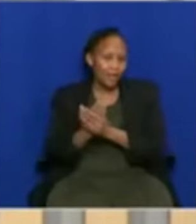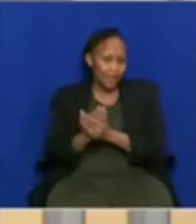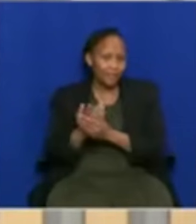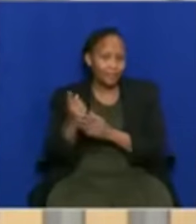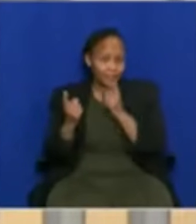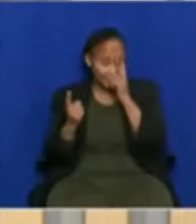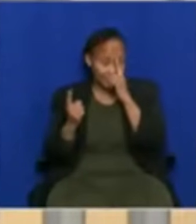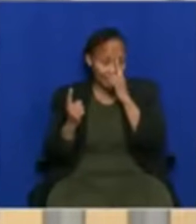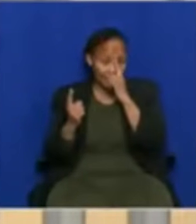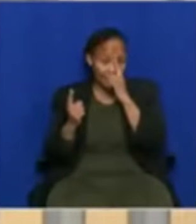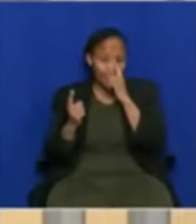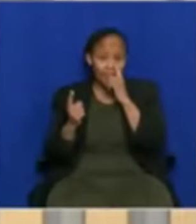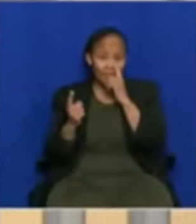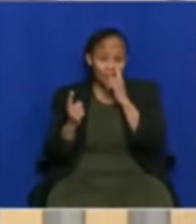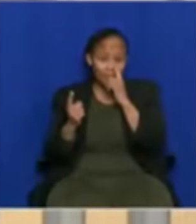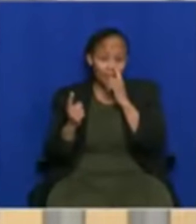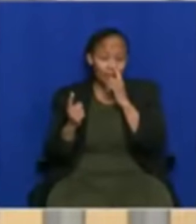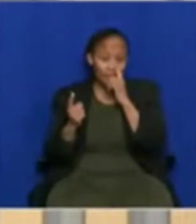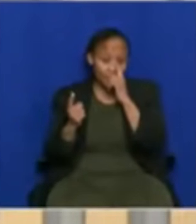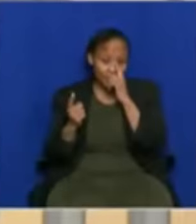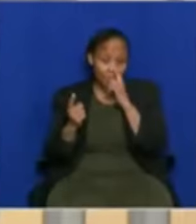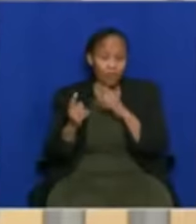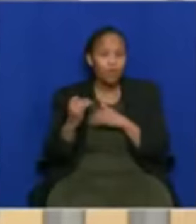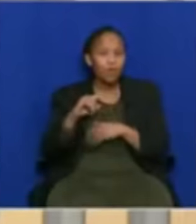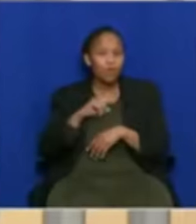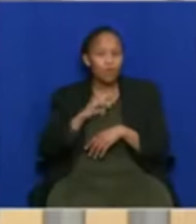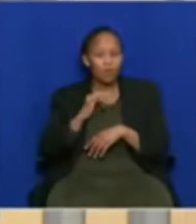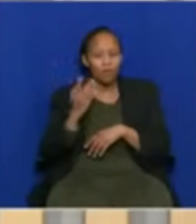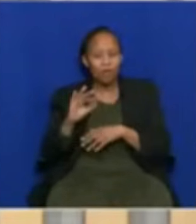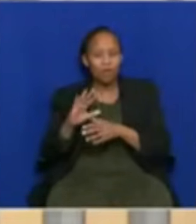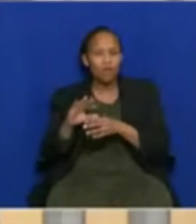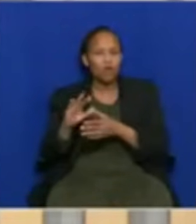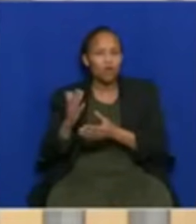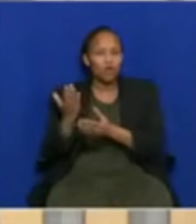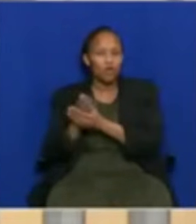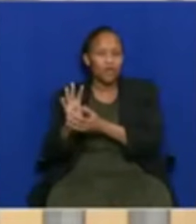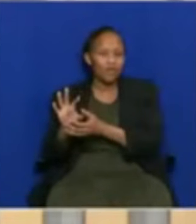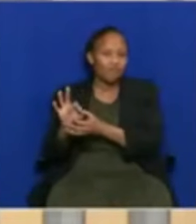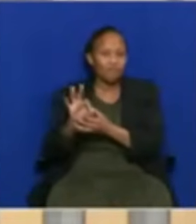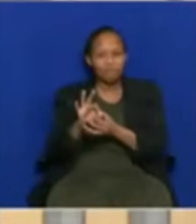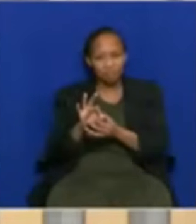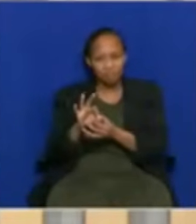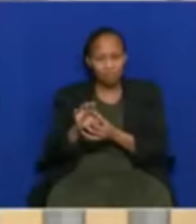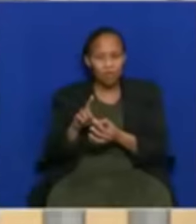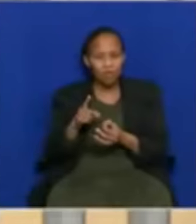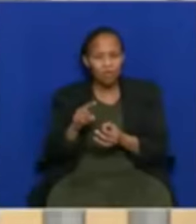because it was particularly linked to that docket because it makes an allegation about a cover-up of a case.